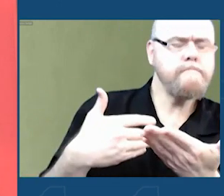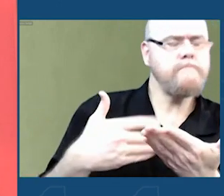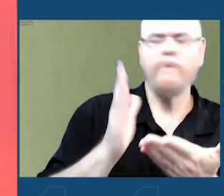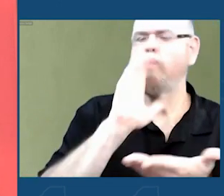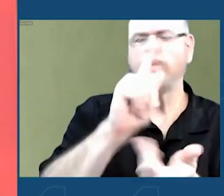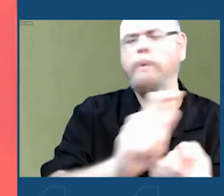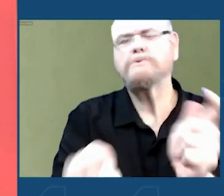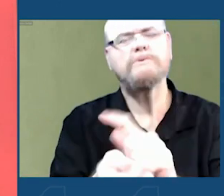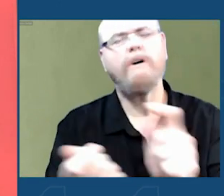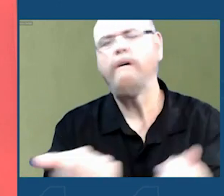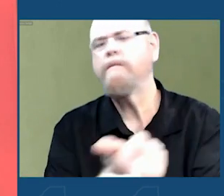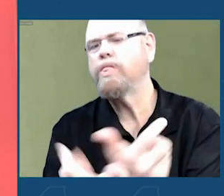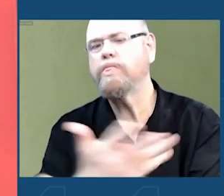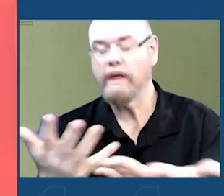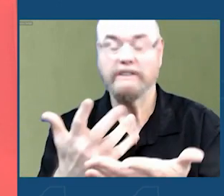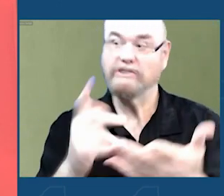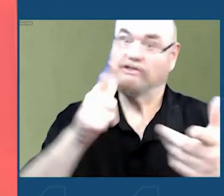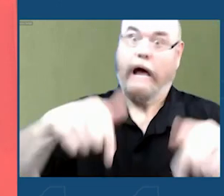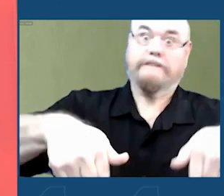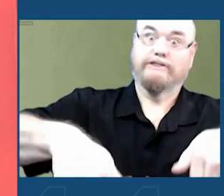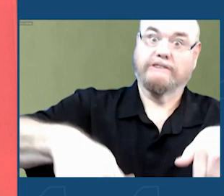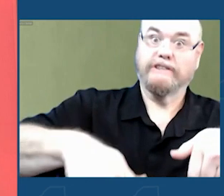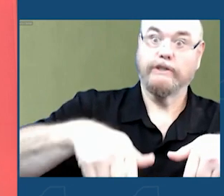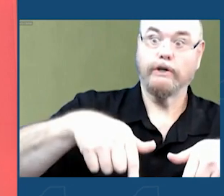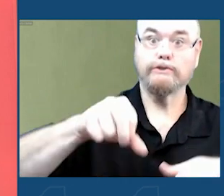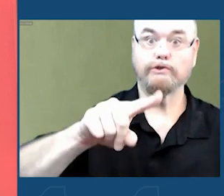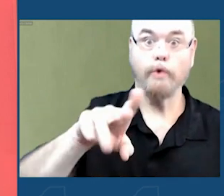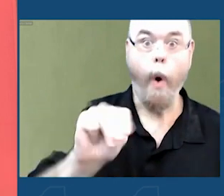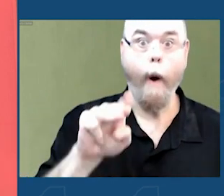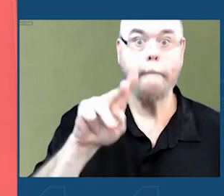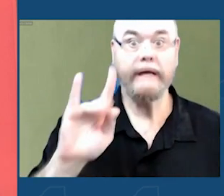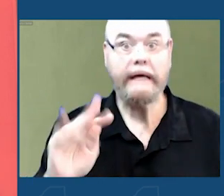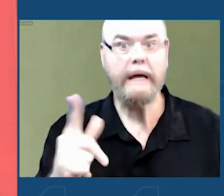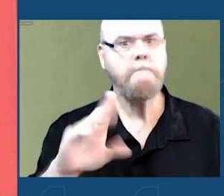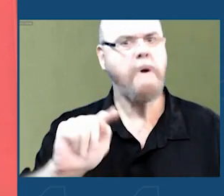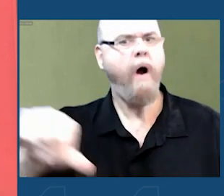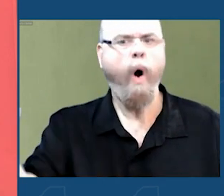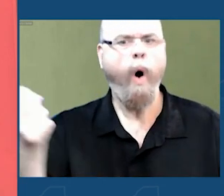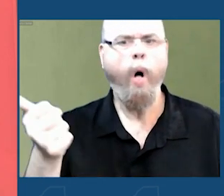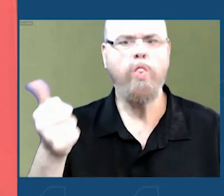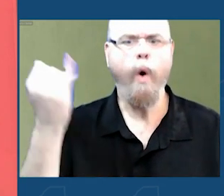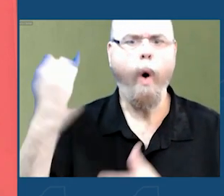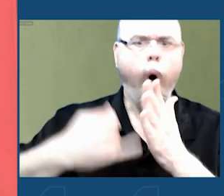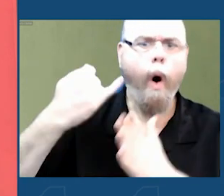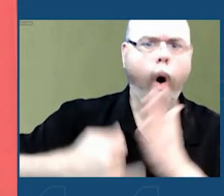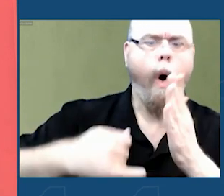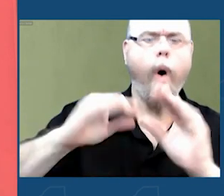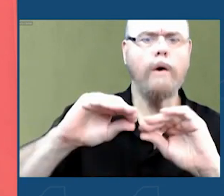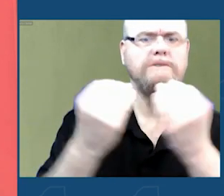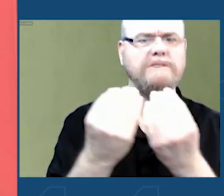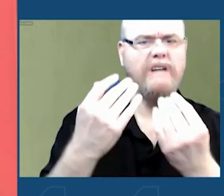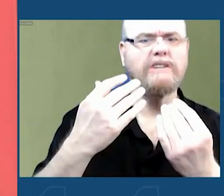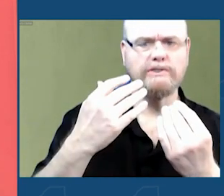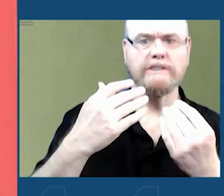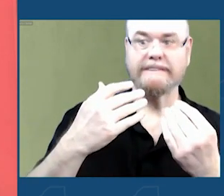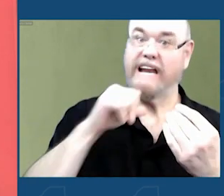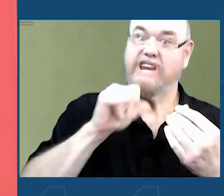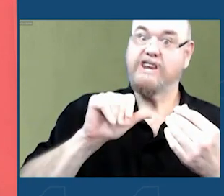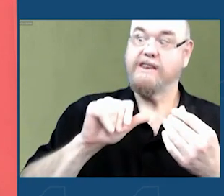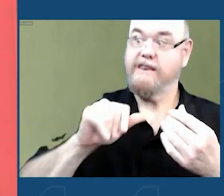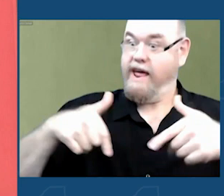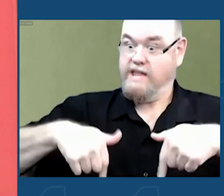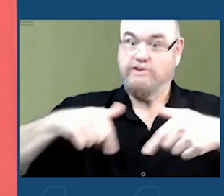only for Storm King, but also for many art organizations in our region and throughout the